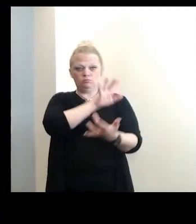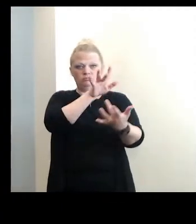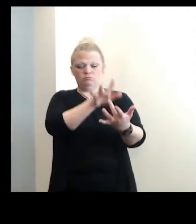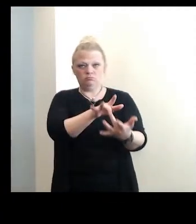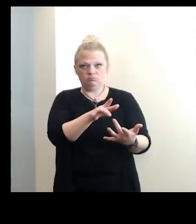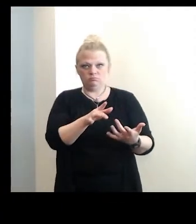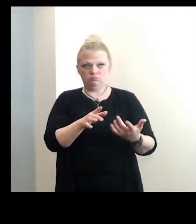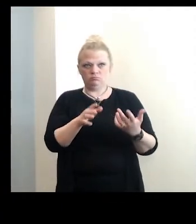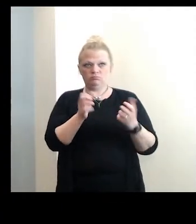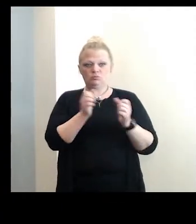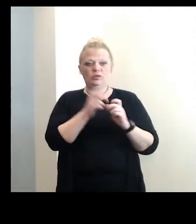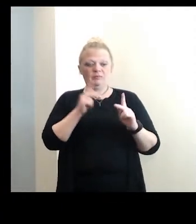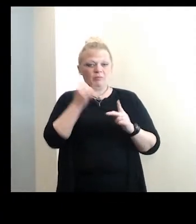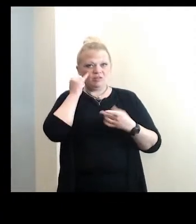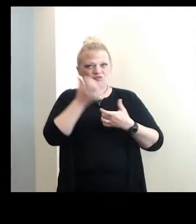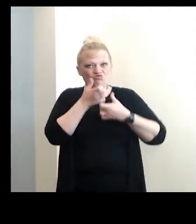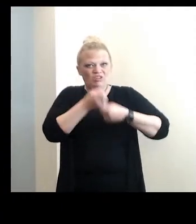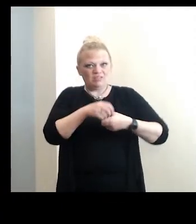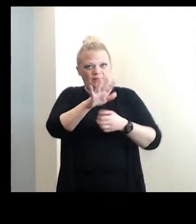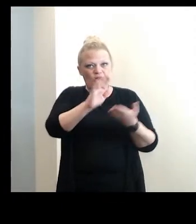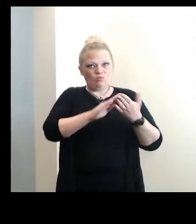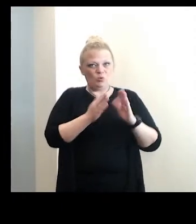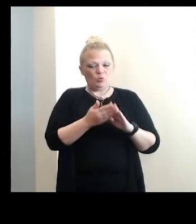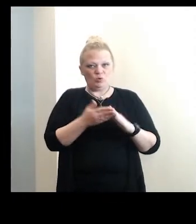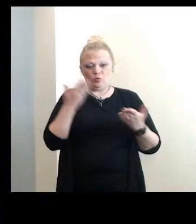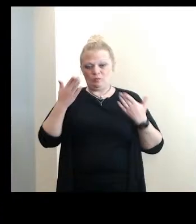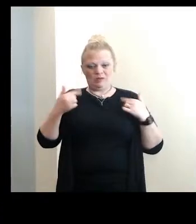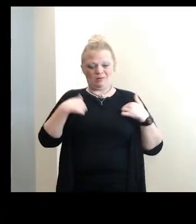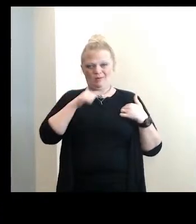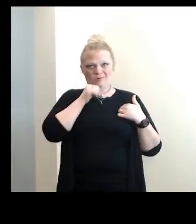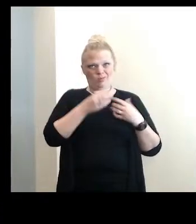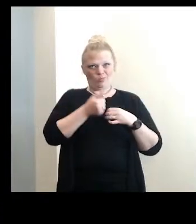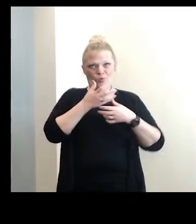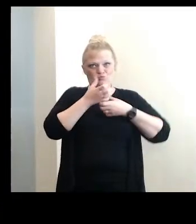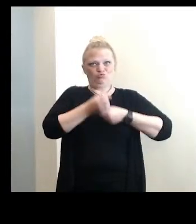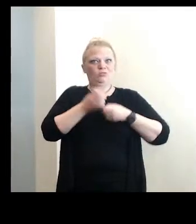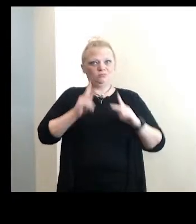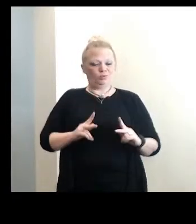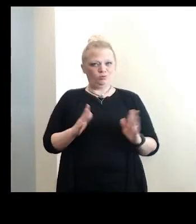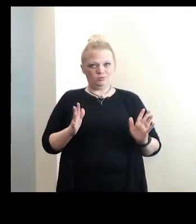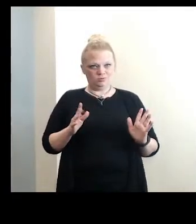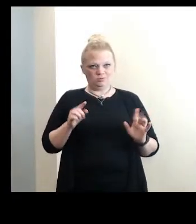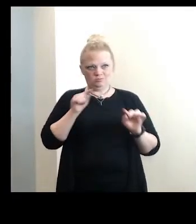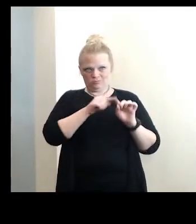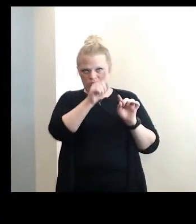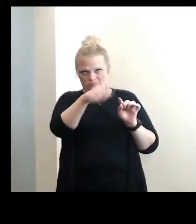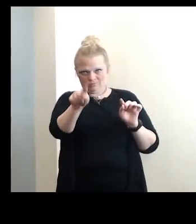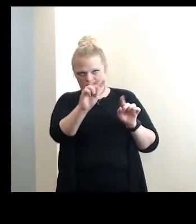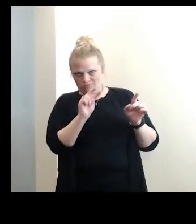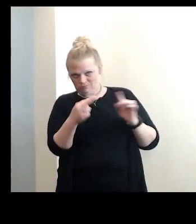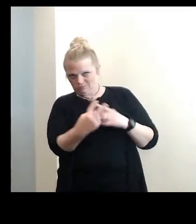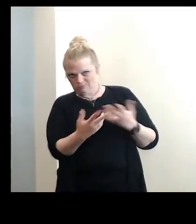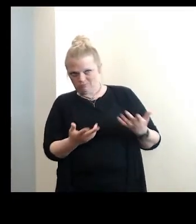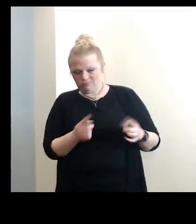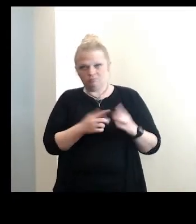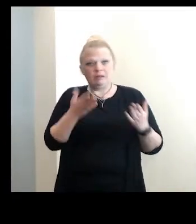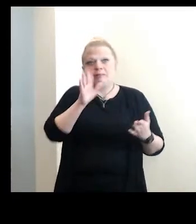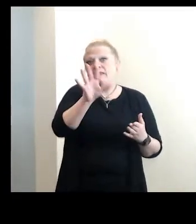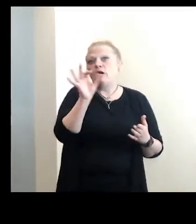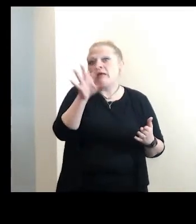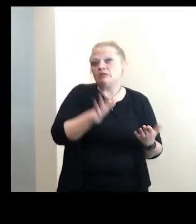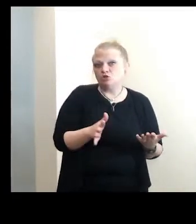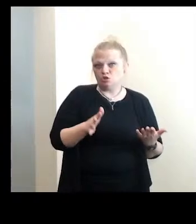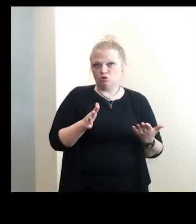with individuals that are trusted in their community. So I may not be the most trusted individual to someone out there, but maybe their pastor is.